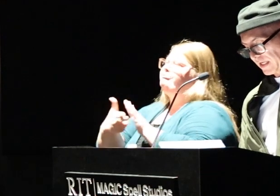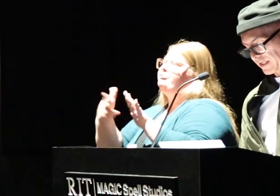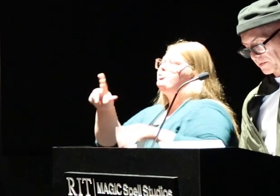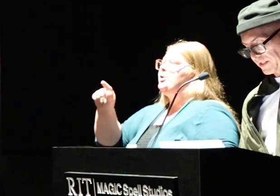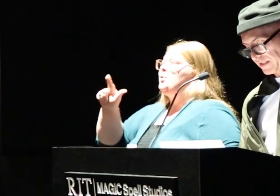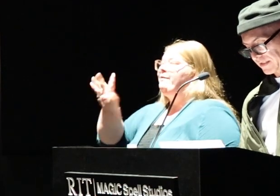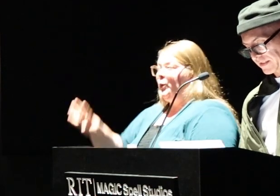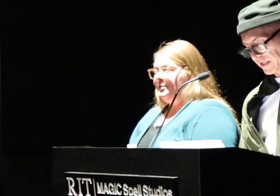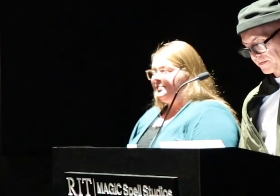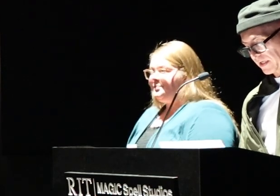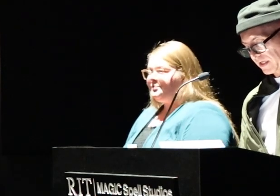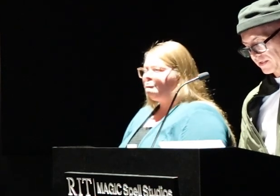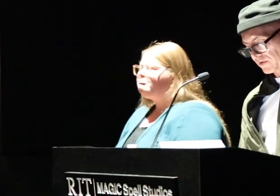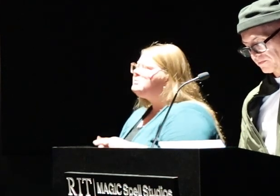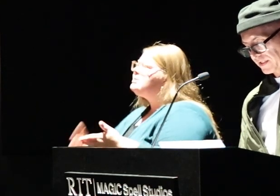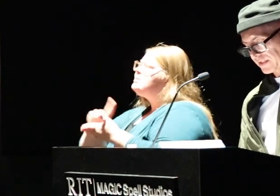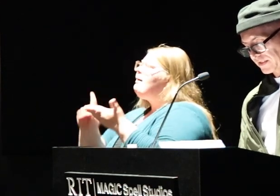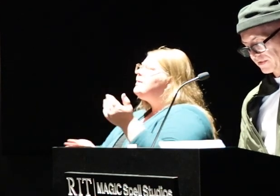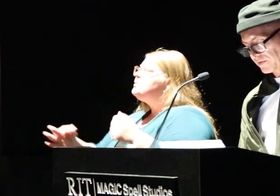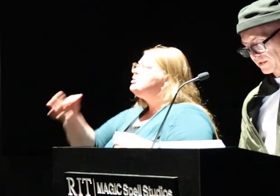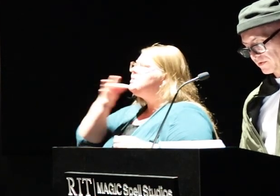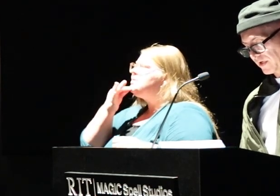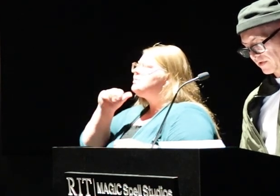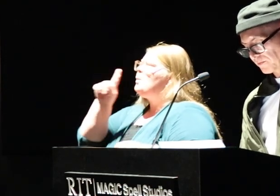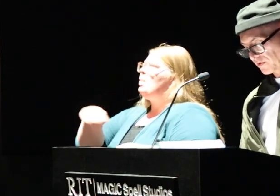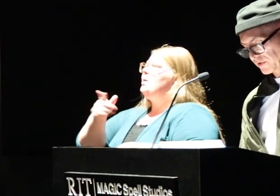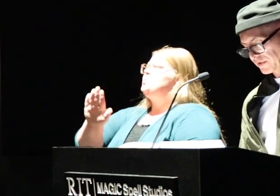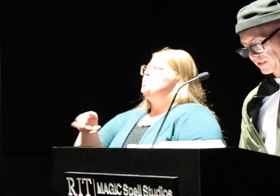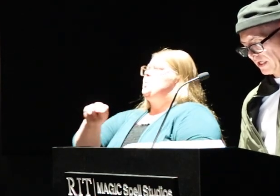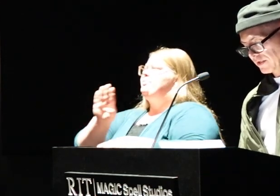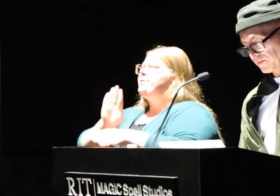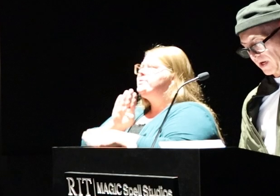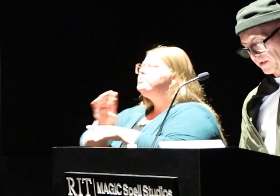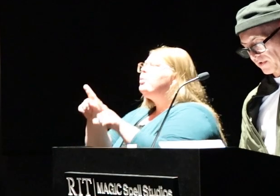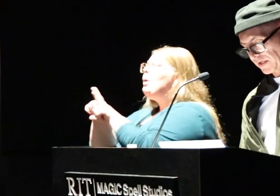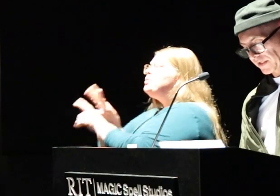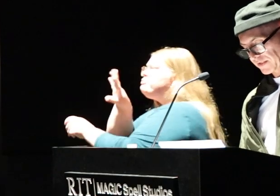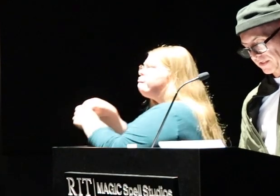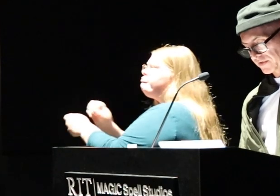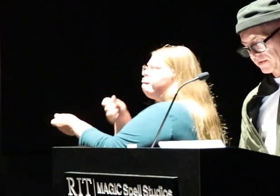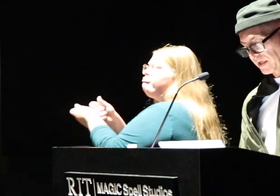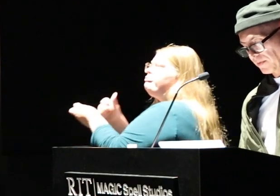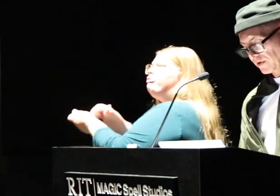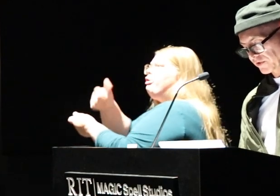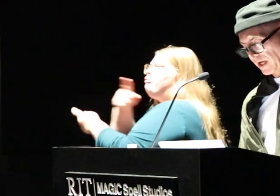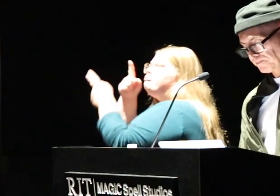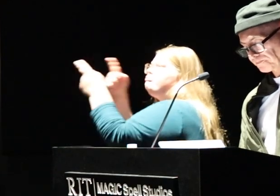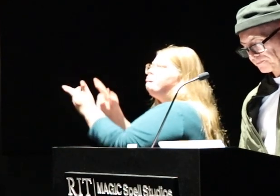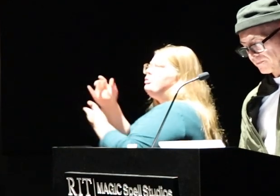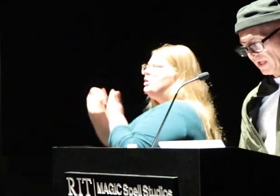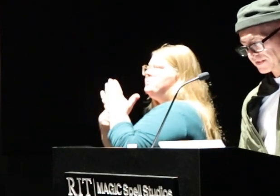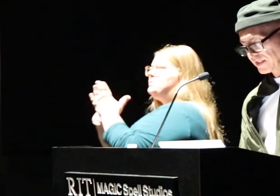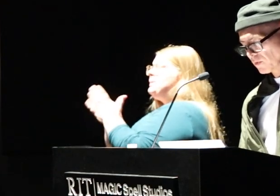Cerankosky's design expertise extends beyond his own businesses to include contributions to prominent projects such as the Meatball